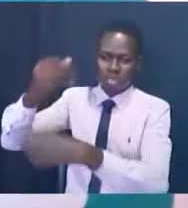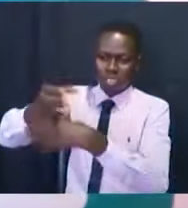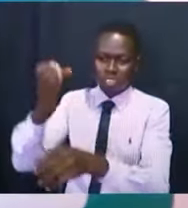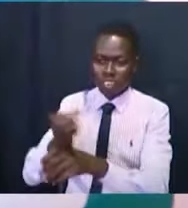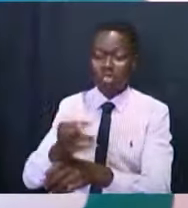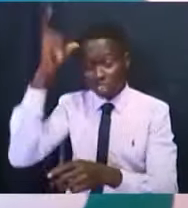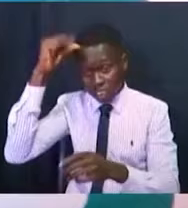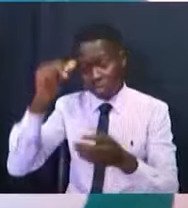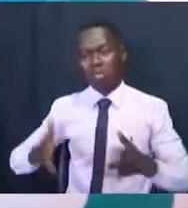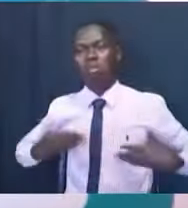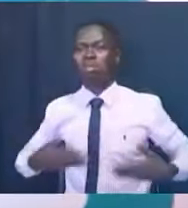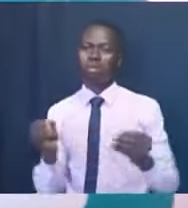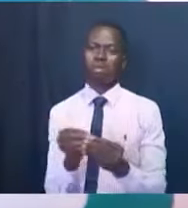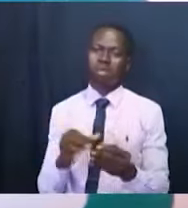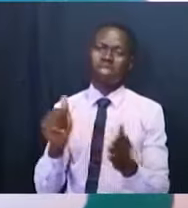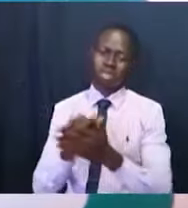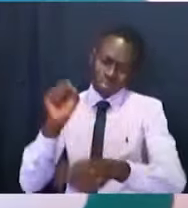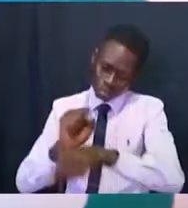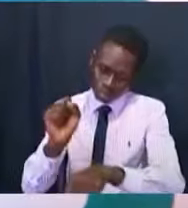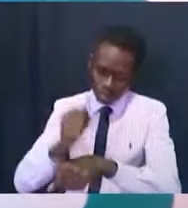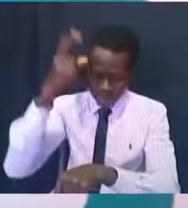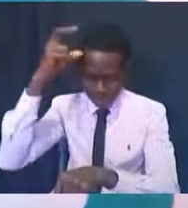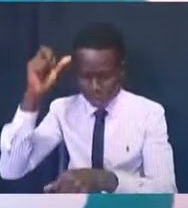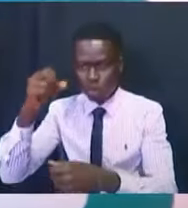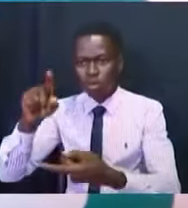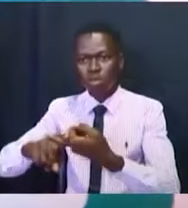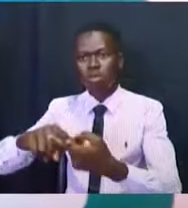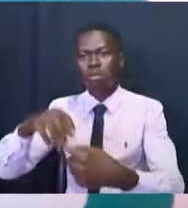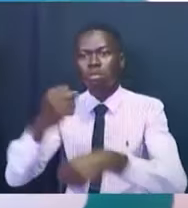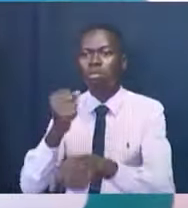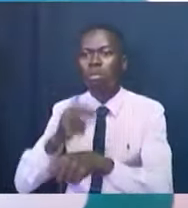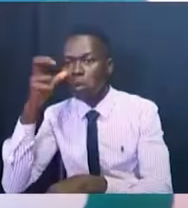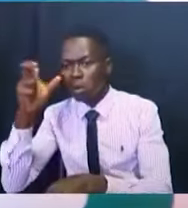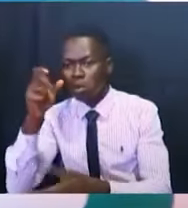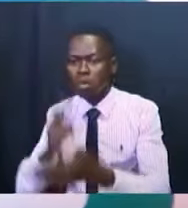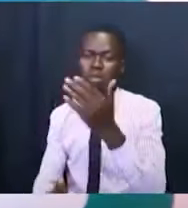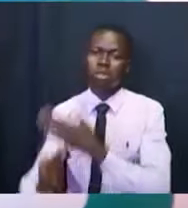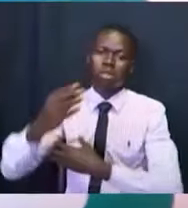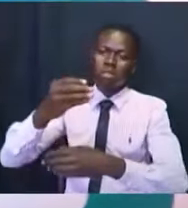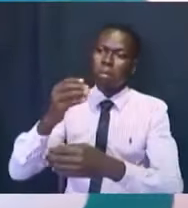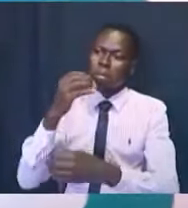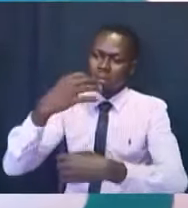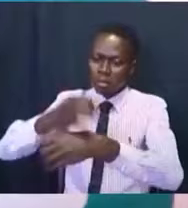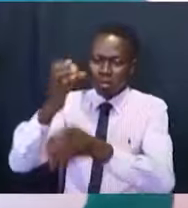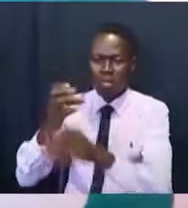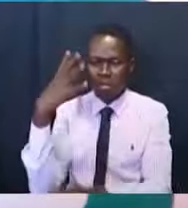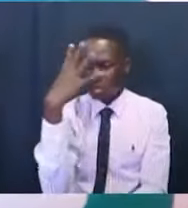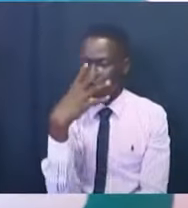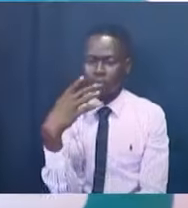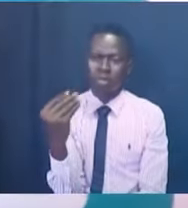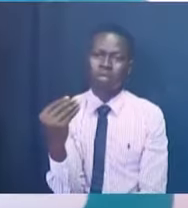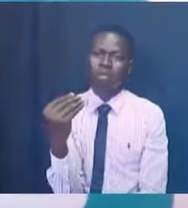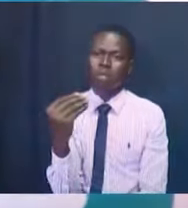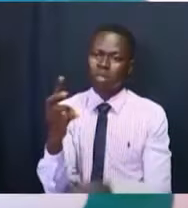of the world. And that is what he seeks to do, to corrupt what God has so beautifully created. The world has its